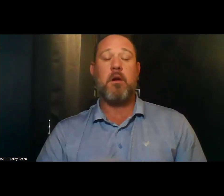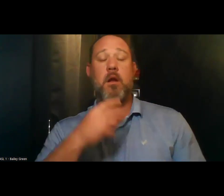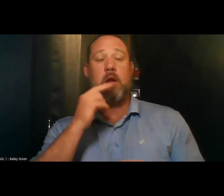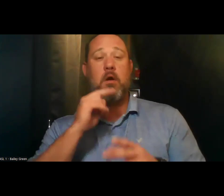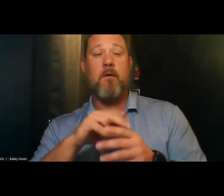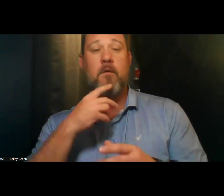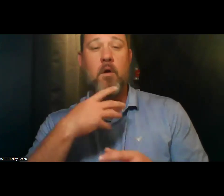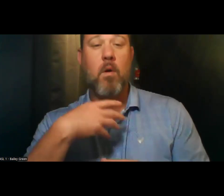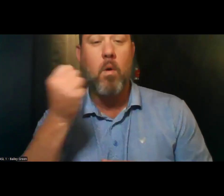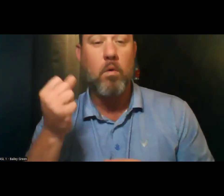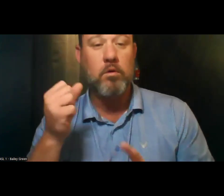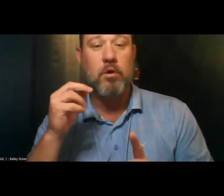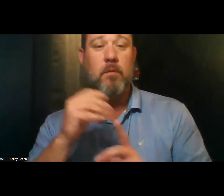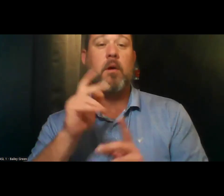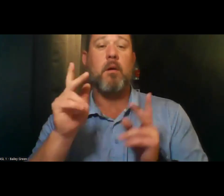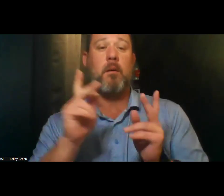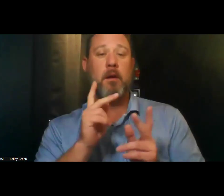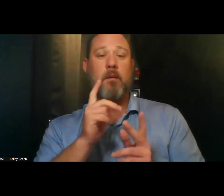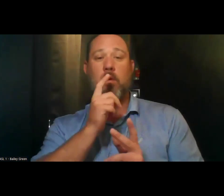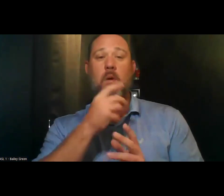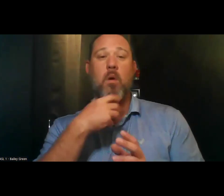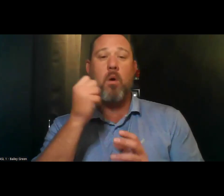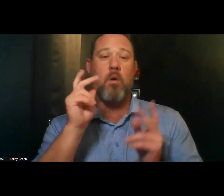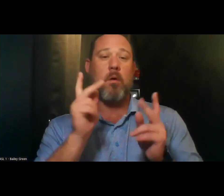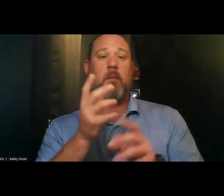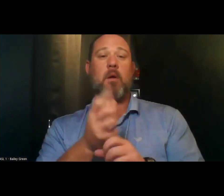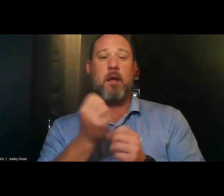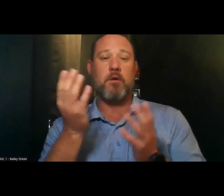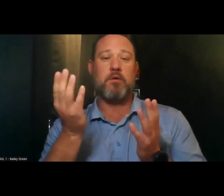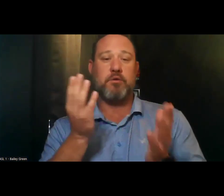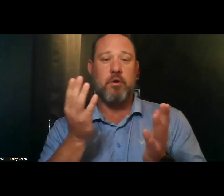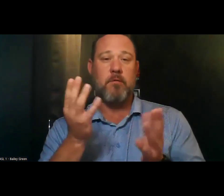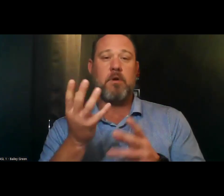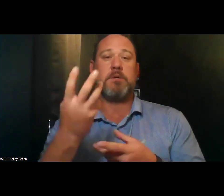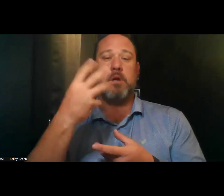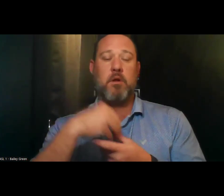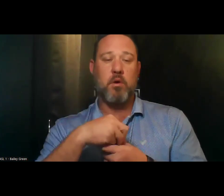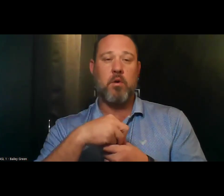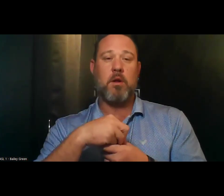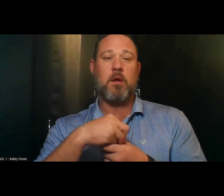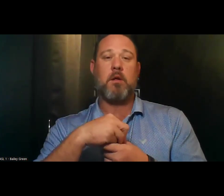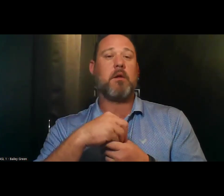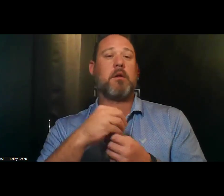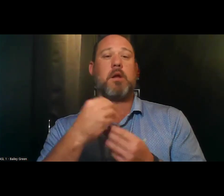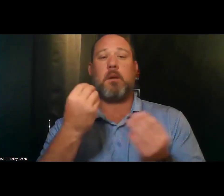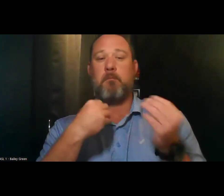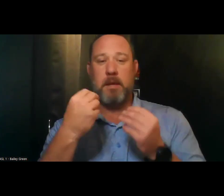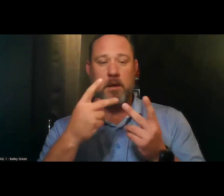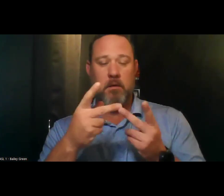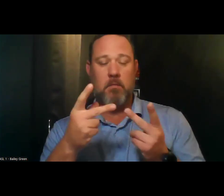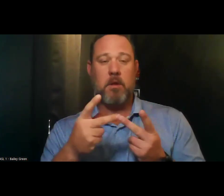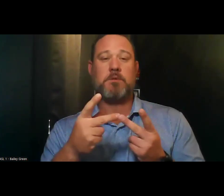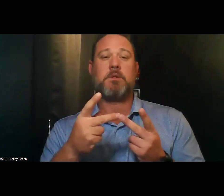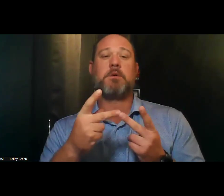this includes places where older people get services. It includes meal sites. It